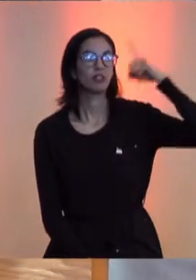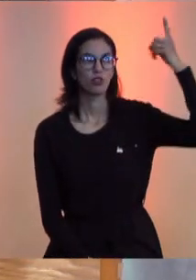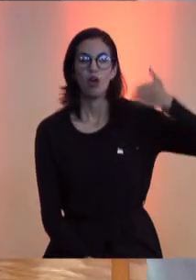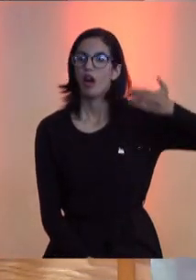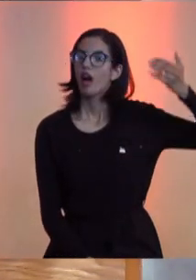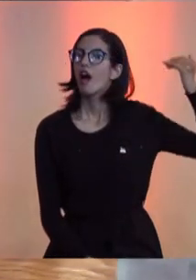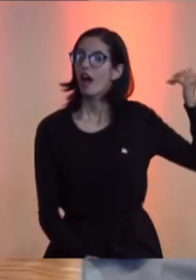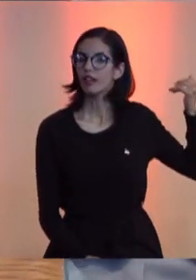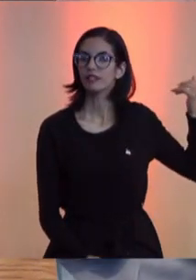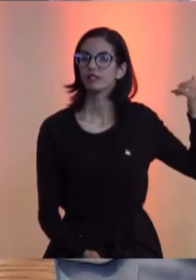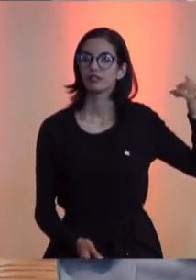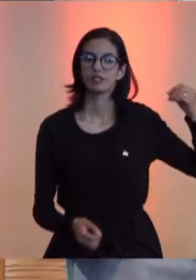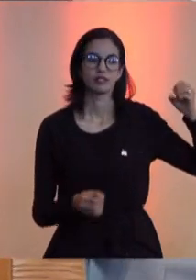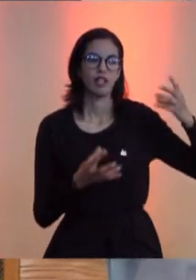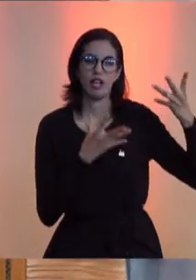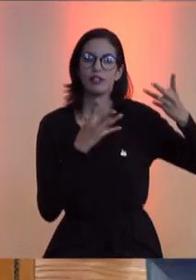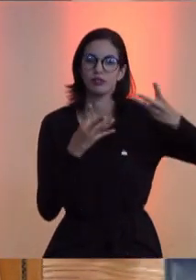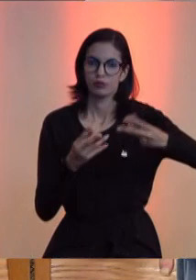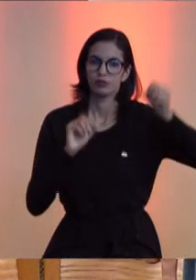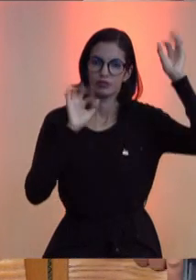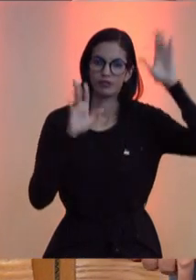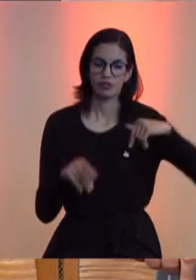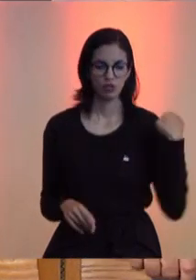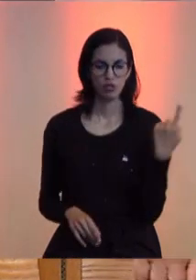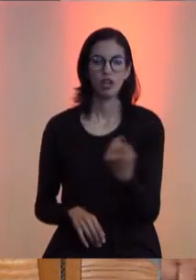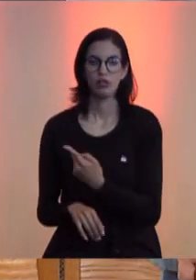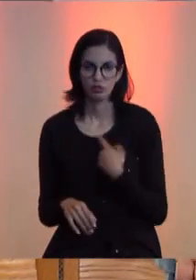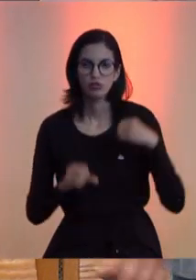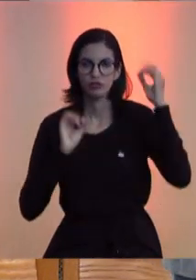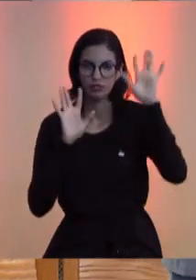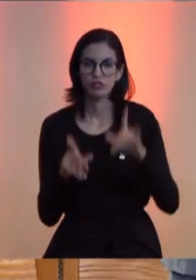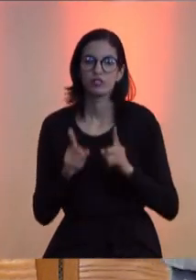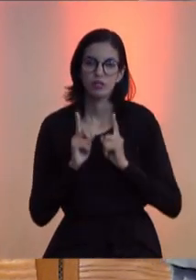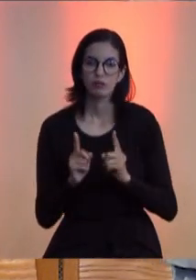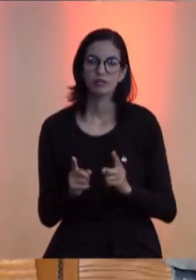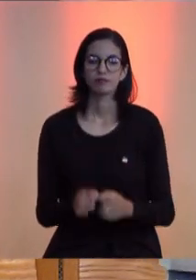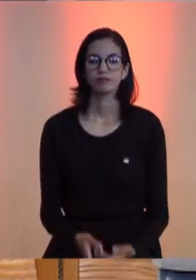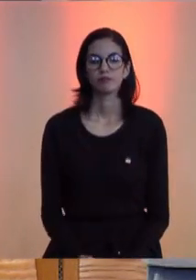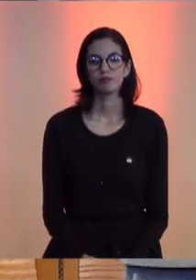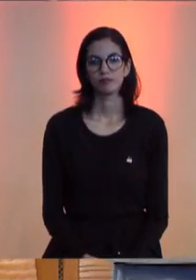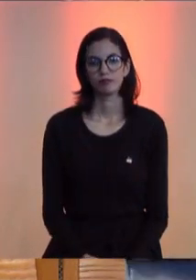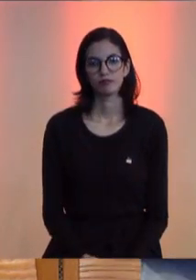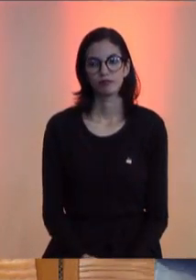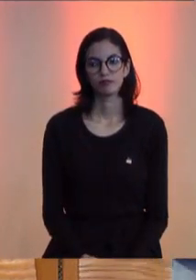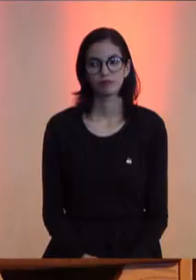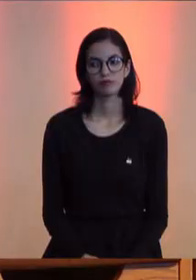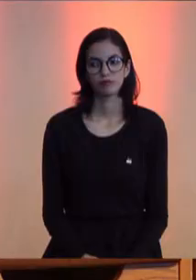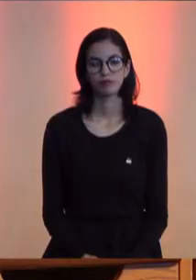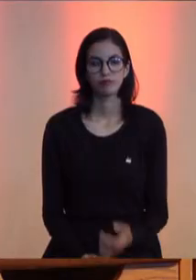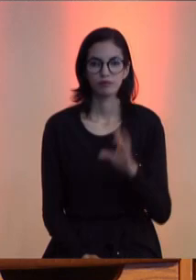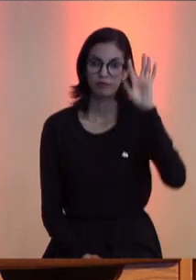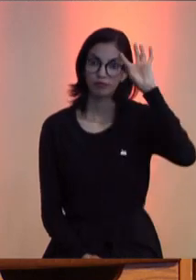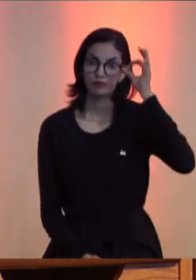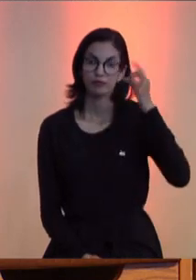nuestros antepasados, él lo hará por nosotros hoy. He said, we know our God is able. Sabemos que nuestro Dios